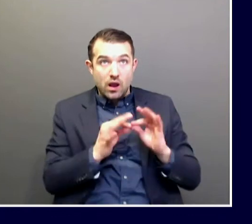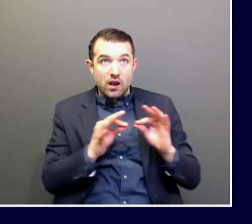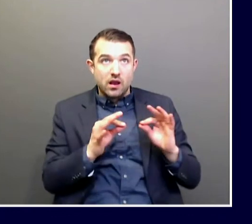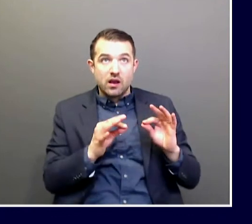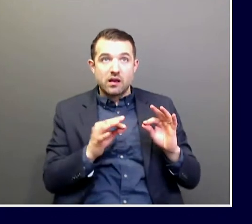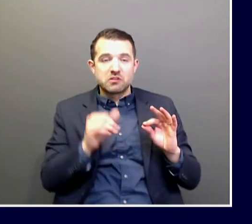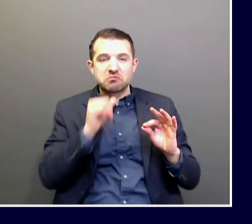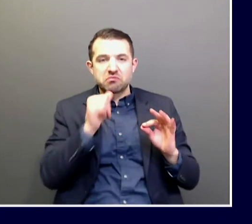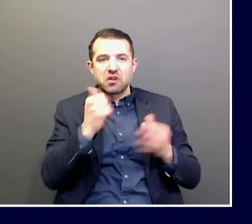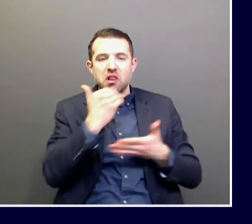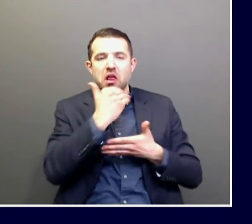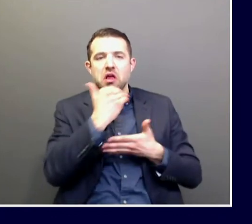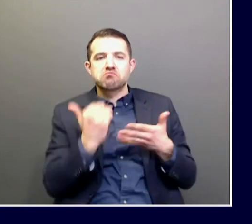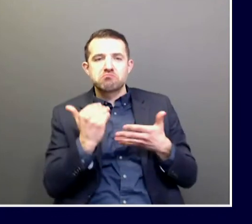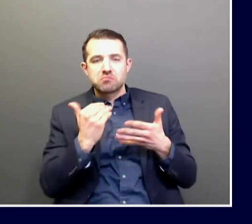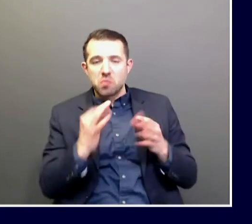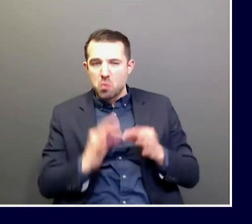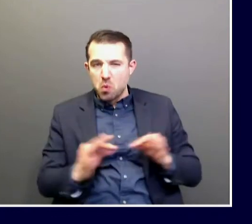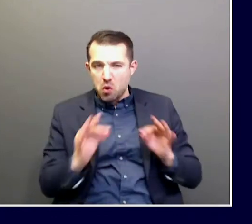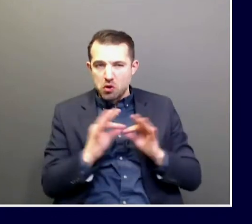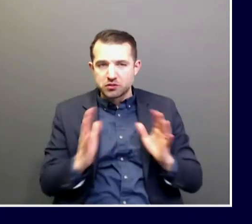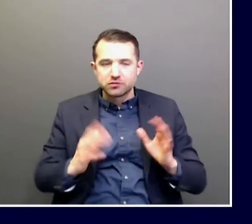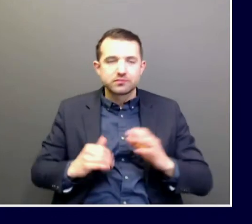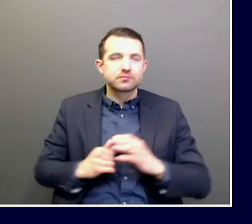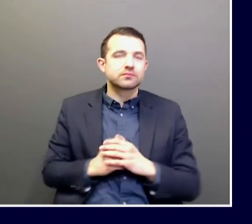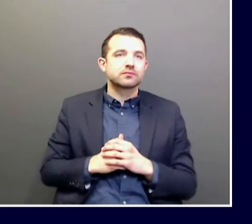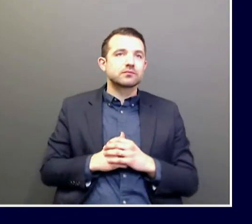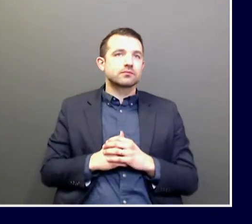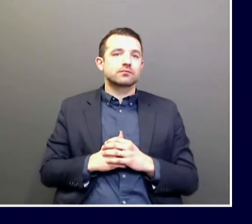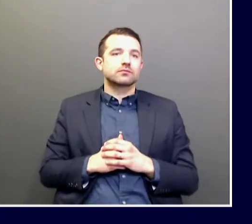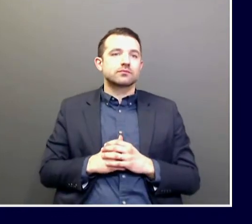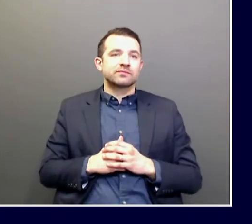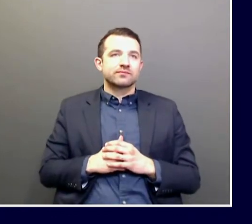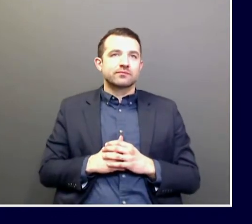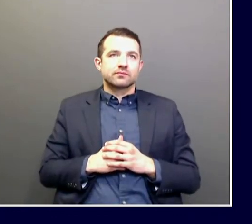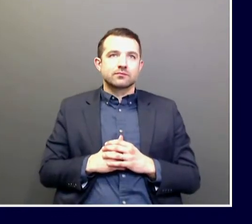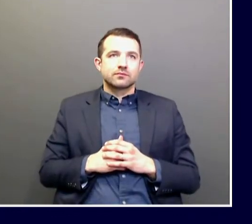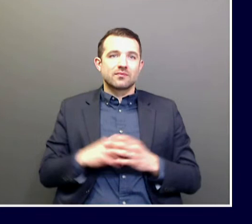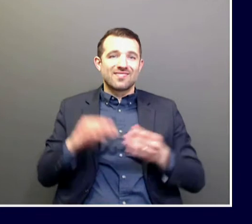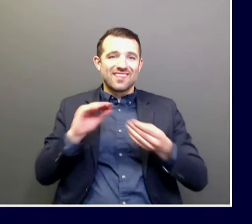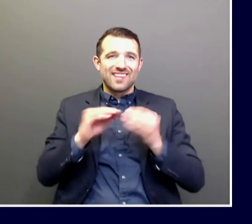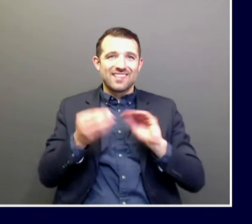because the background rates are just so high everywhere.